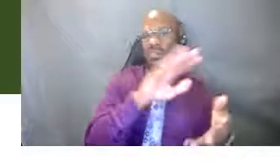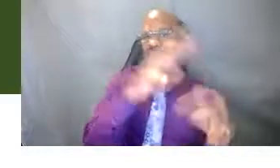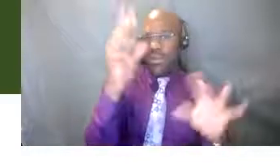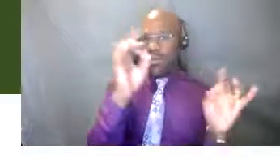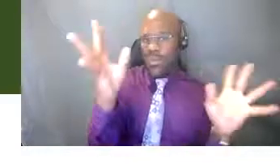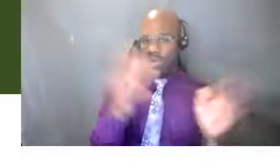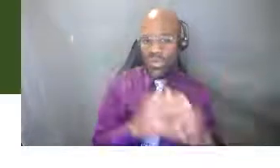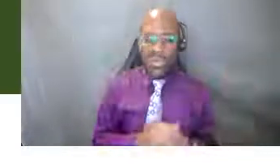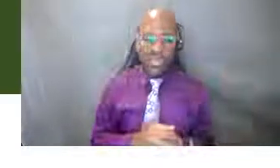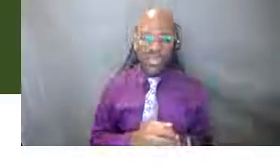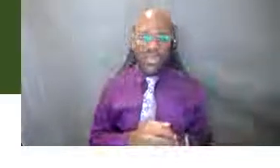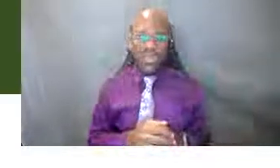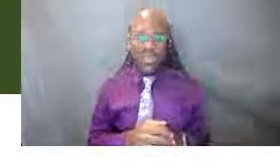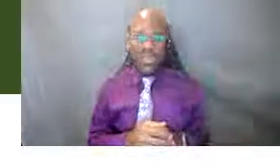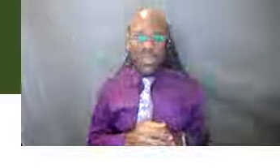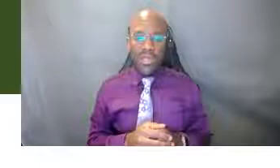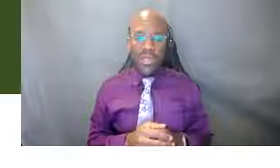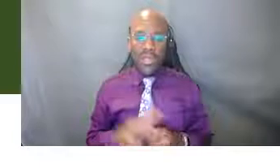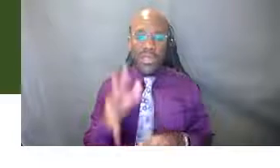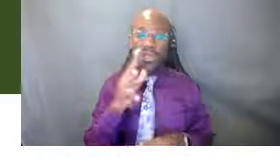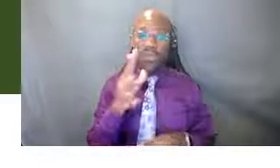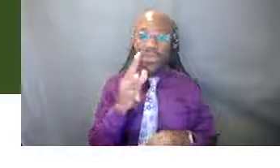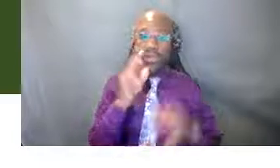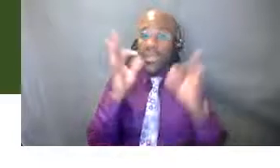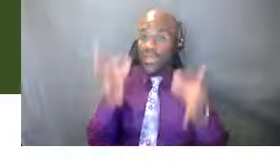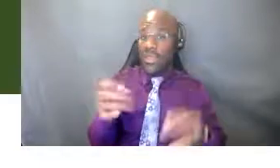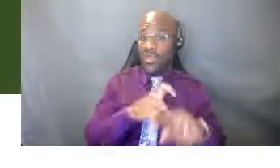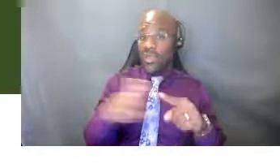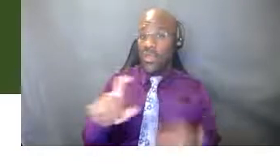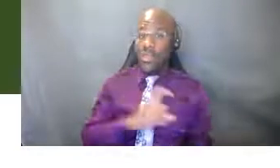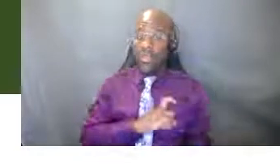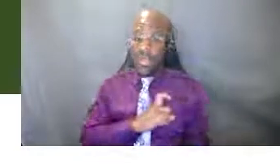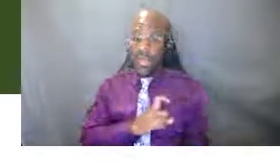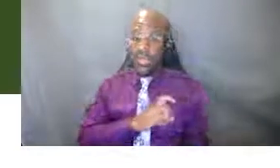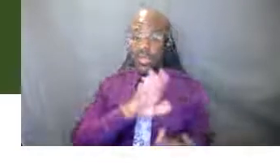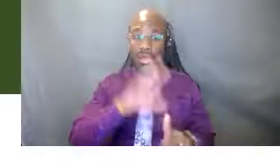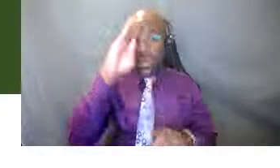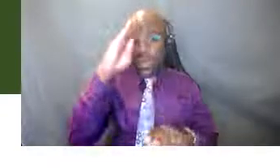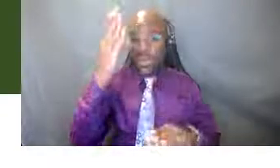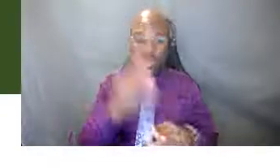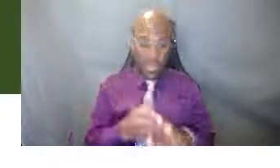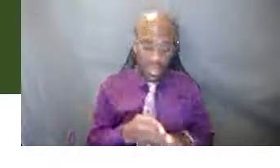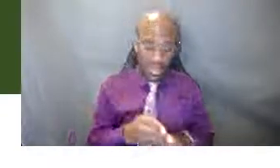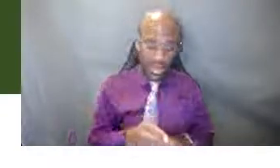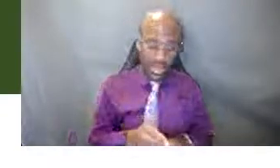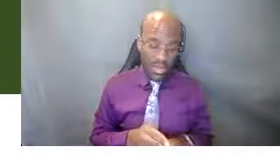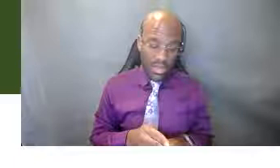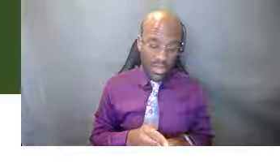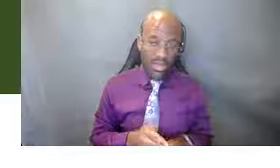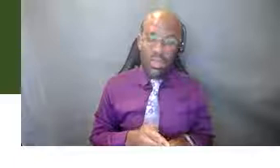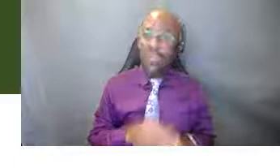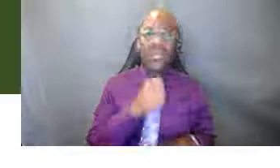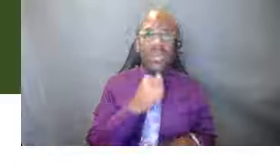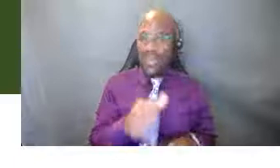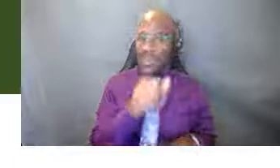So he is nonverbal and has autism, and this was the 9th time she's called the police in the span of